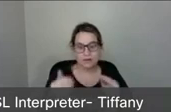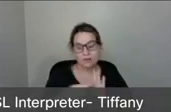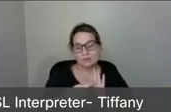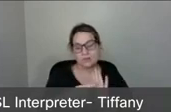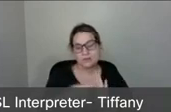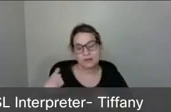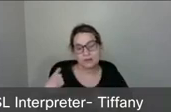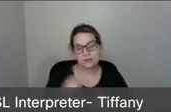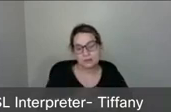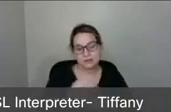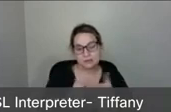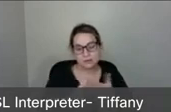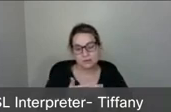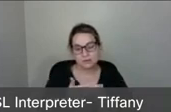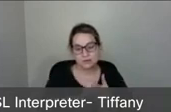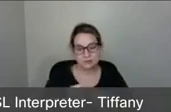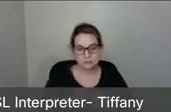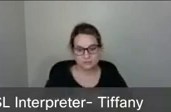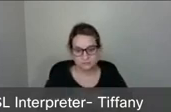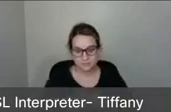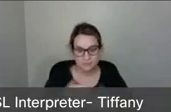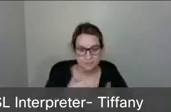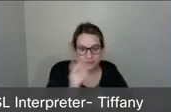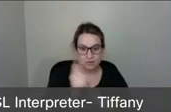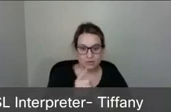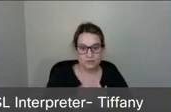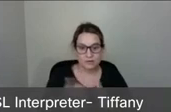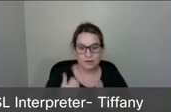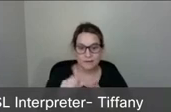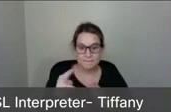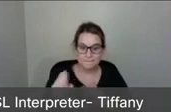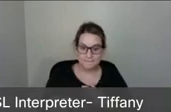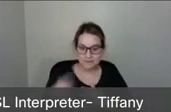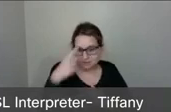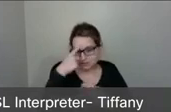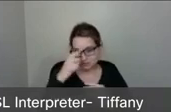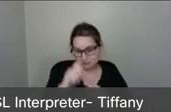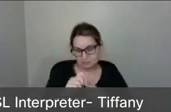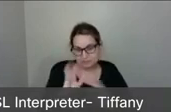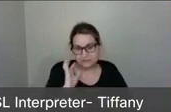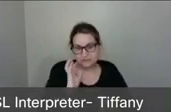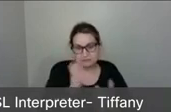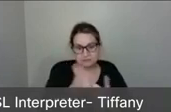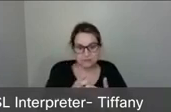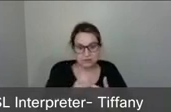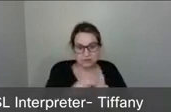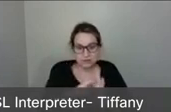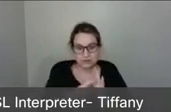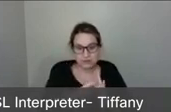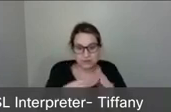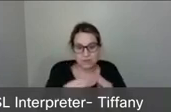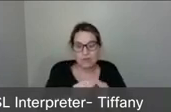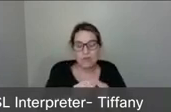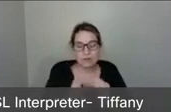Voting Rights Act requirements must be kept at the forefront of every conversation, and any map considered must first meet these requirements. Latinos are far more than a community of